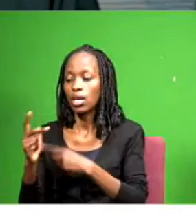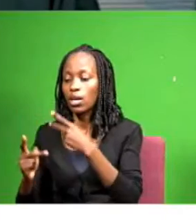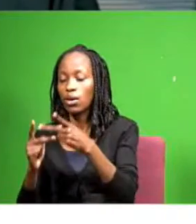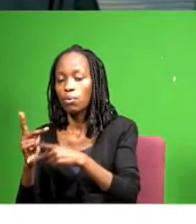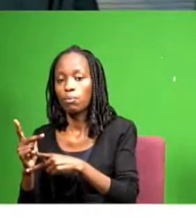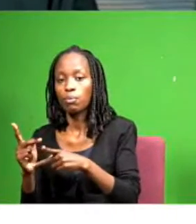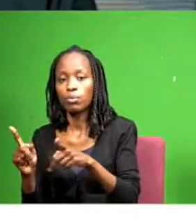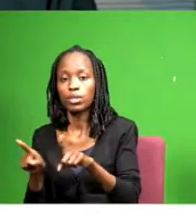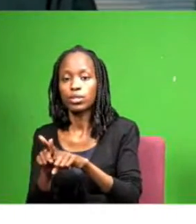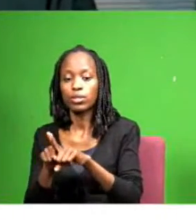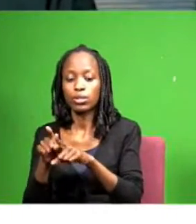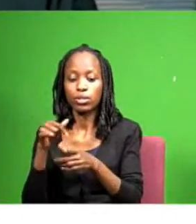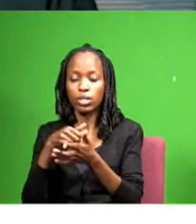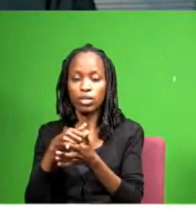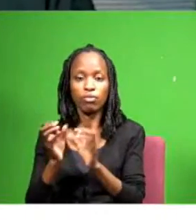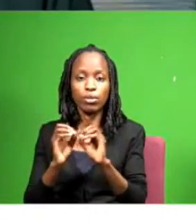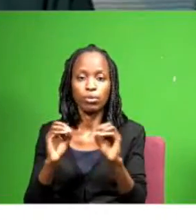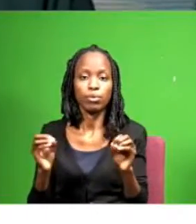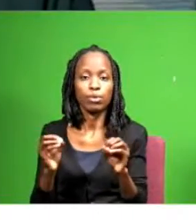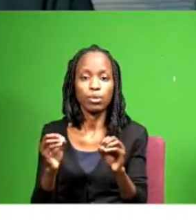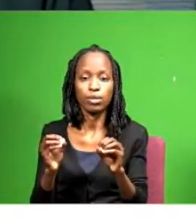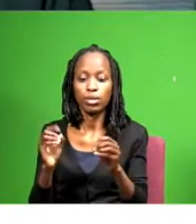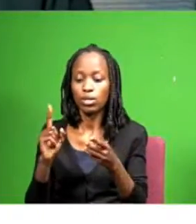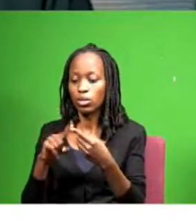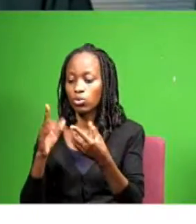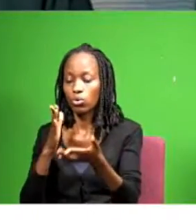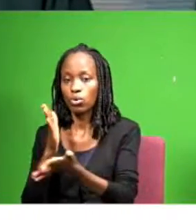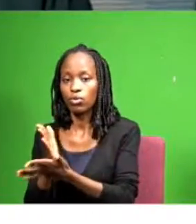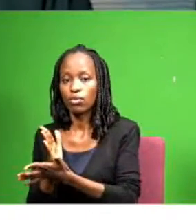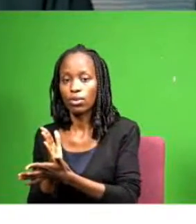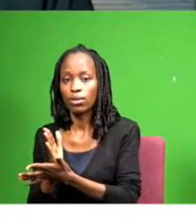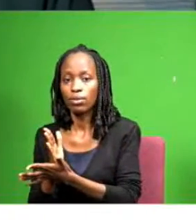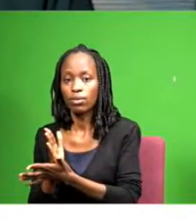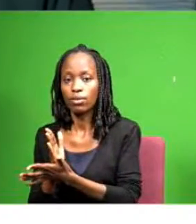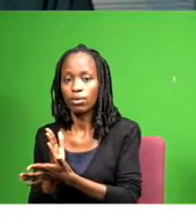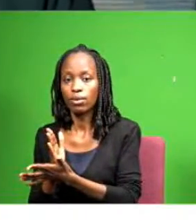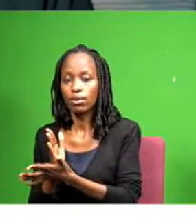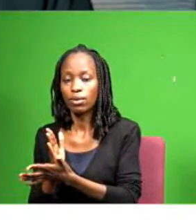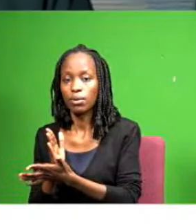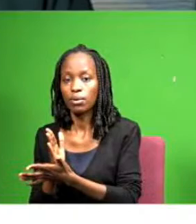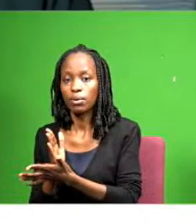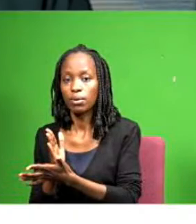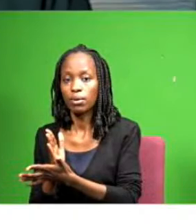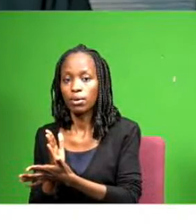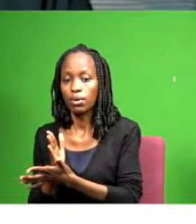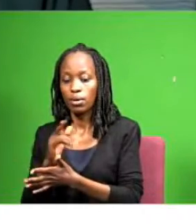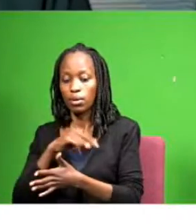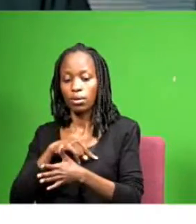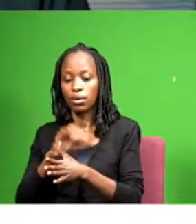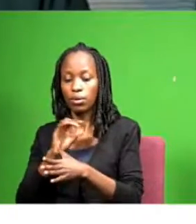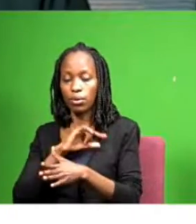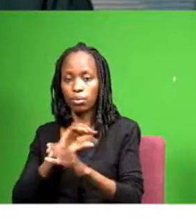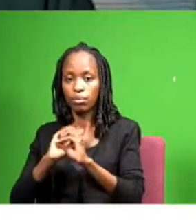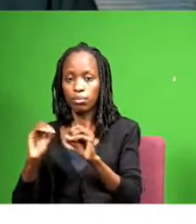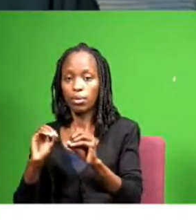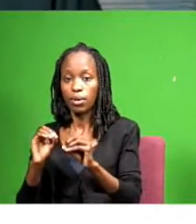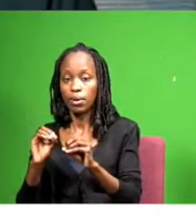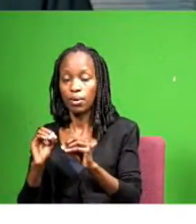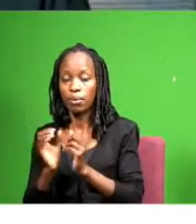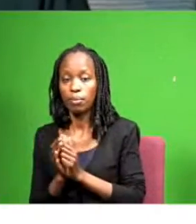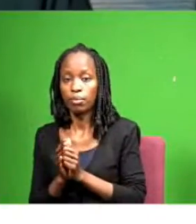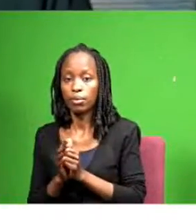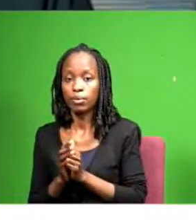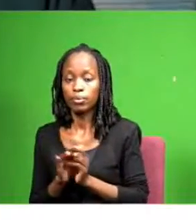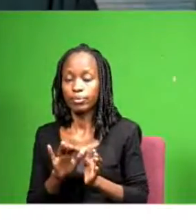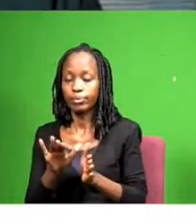should not be invoked to confer an unmerited or improper benefit. There are also case